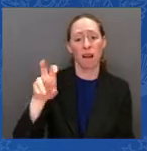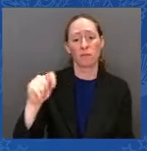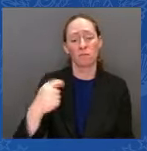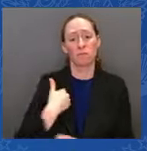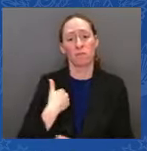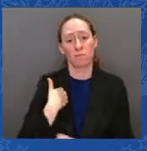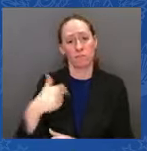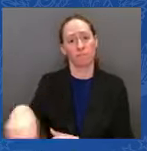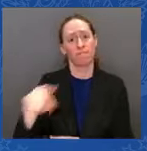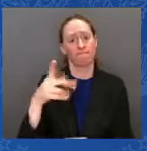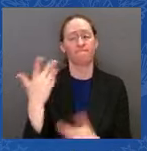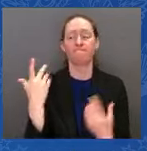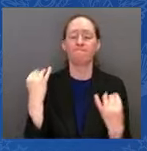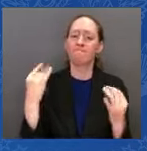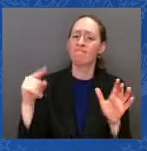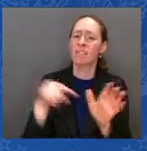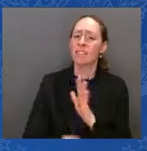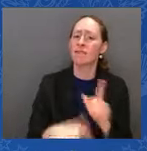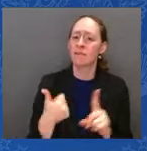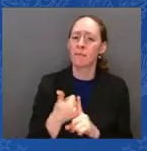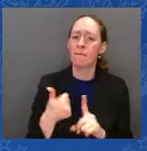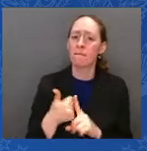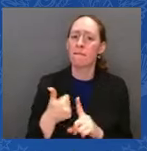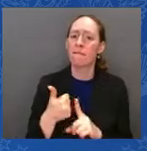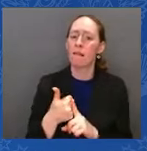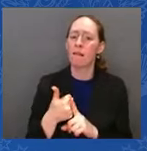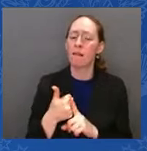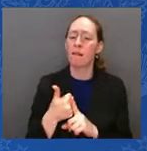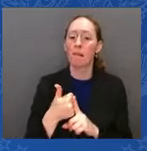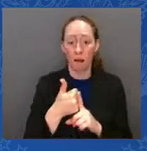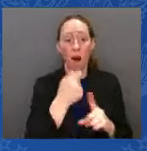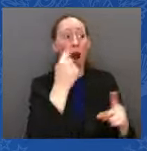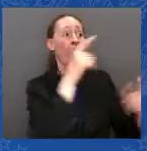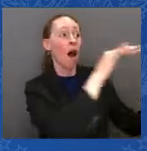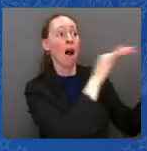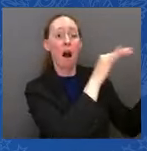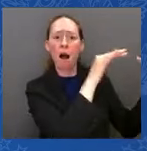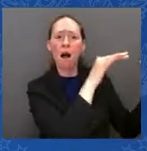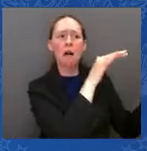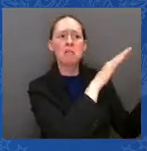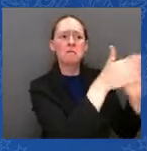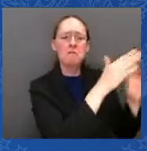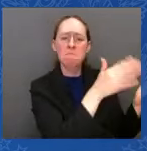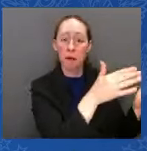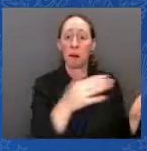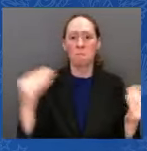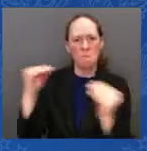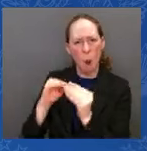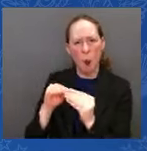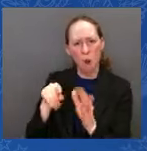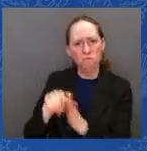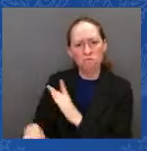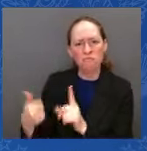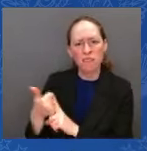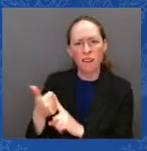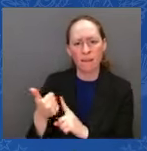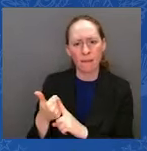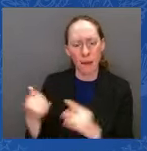than are being killed in battle. And so they pick up the phone, they call the VA in their area. I need